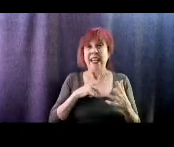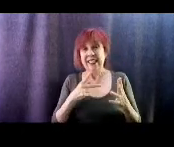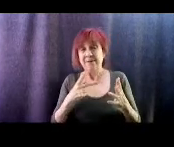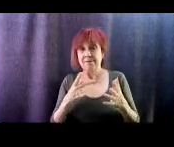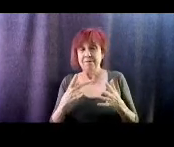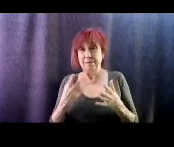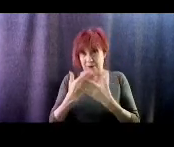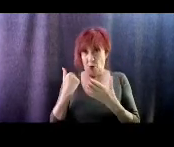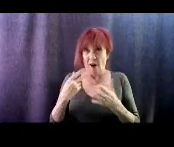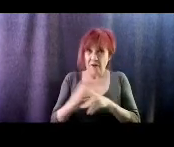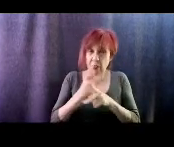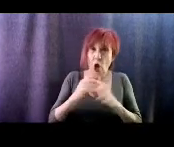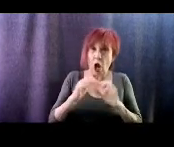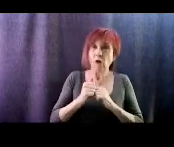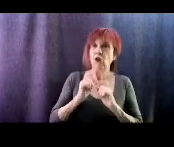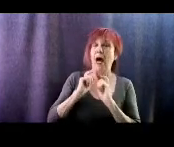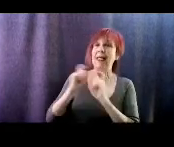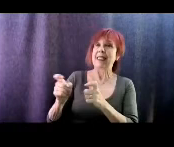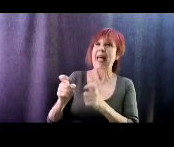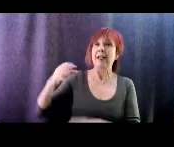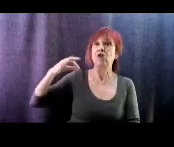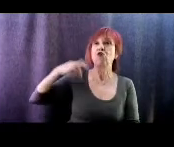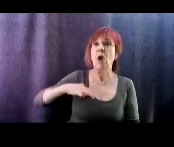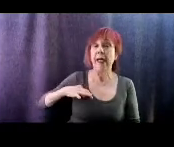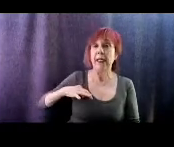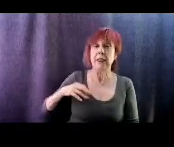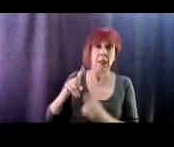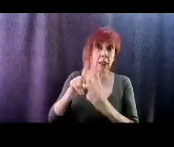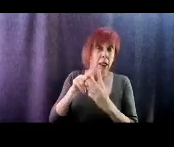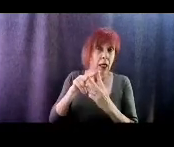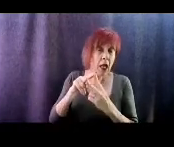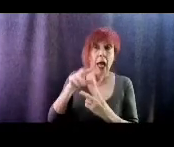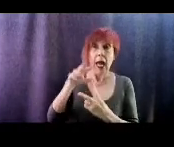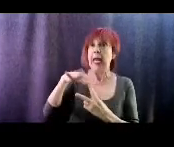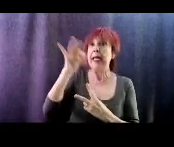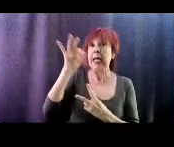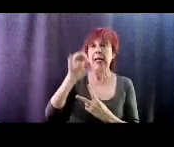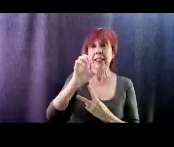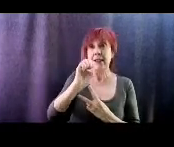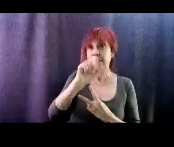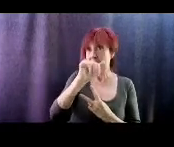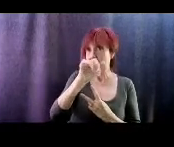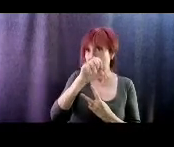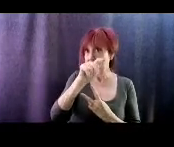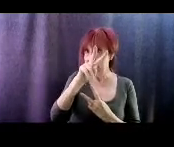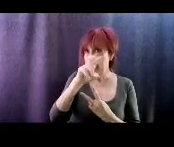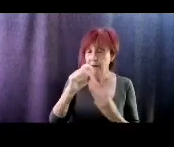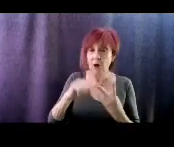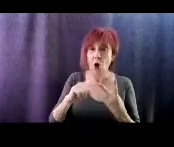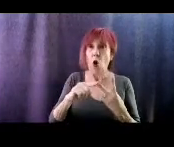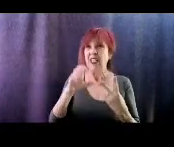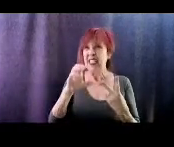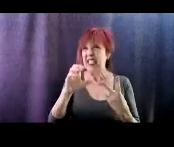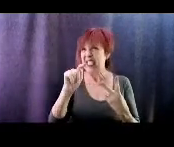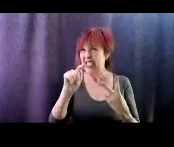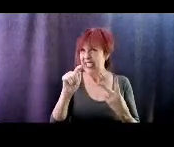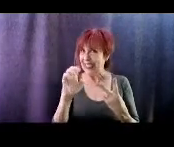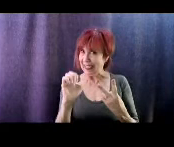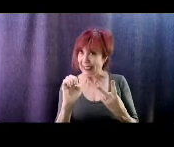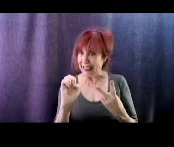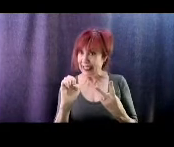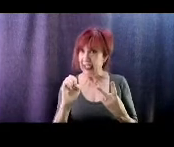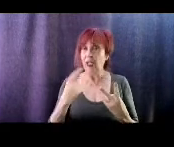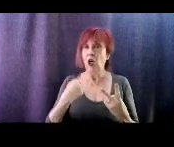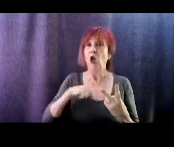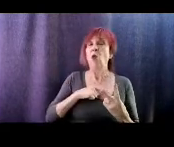as a elective class or on the CTE. We can develop a class, write it up, get it approved by the